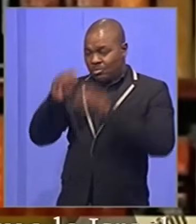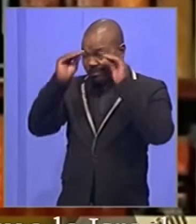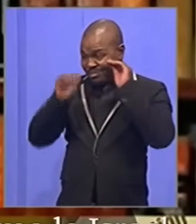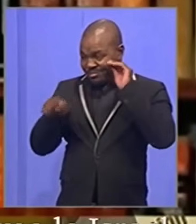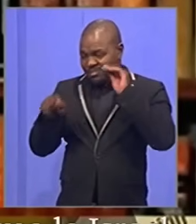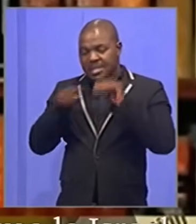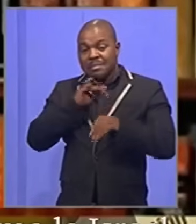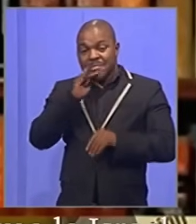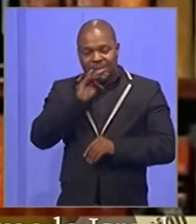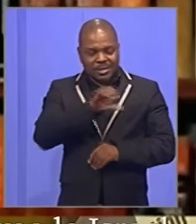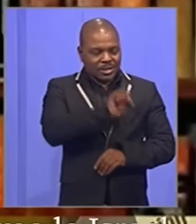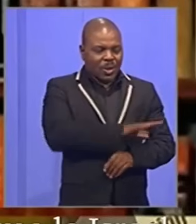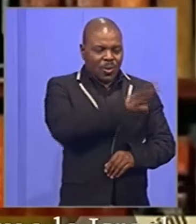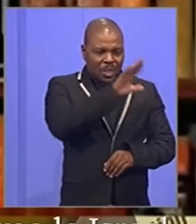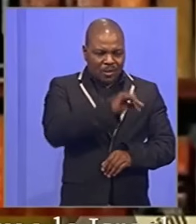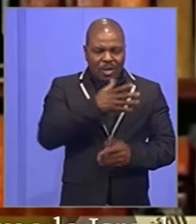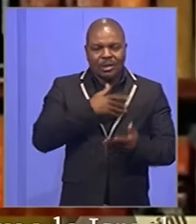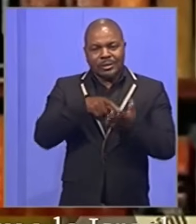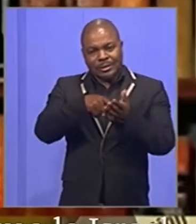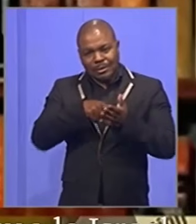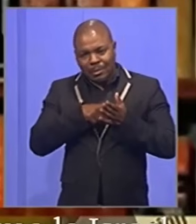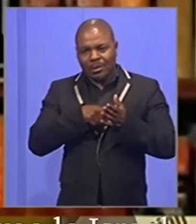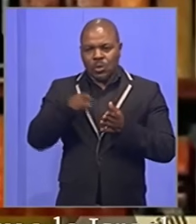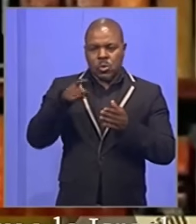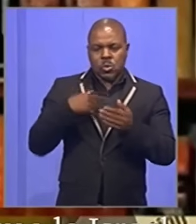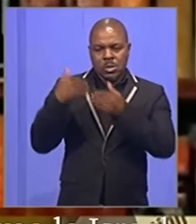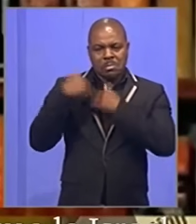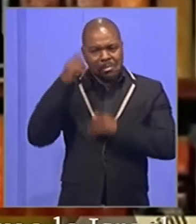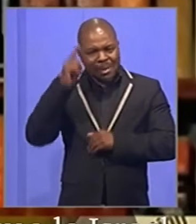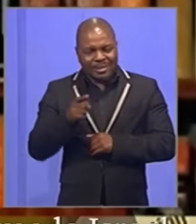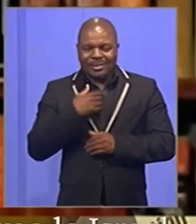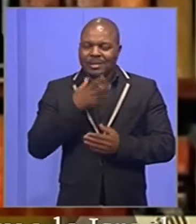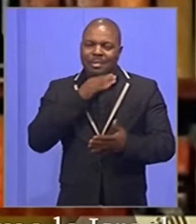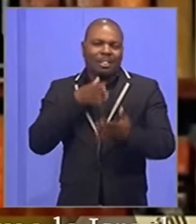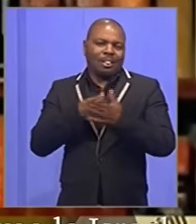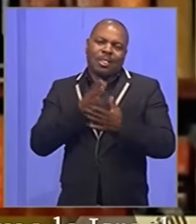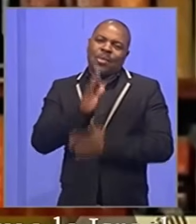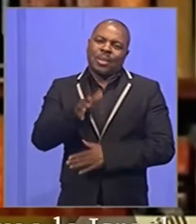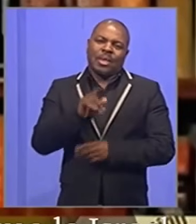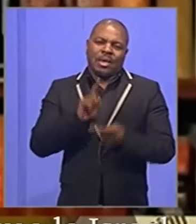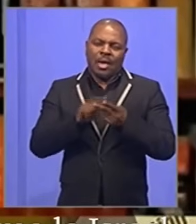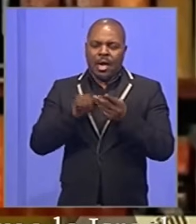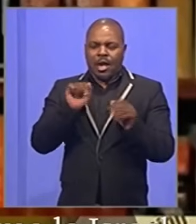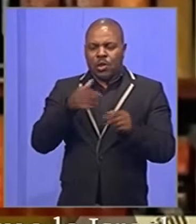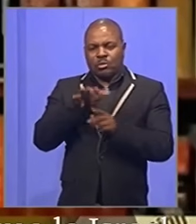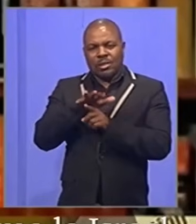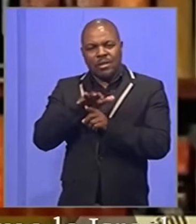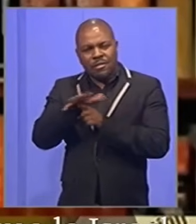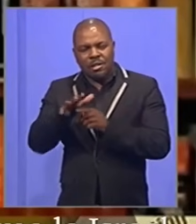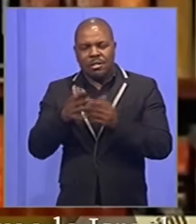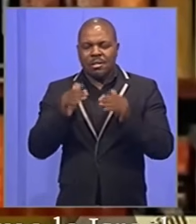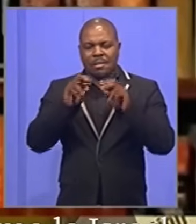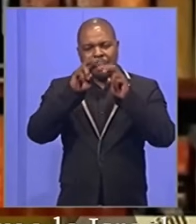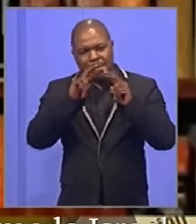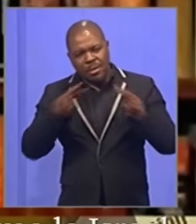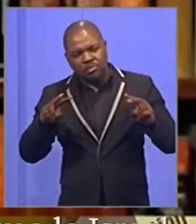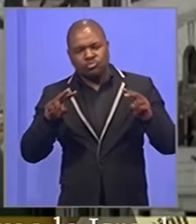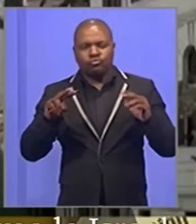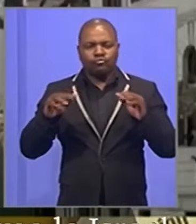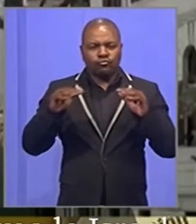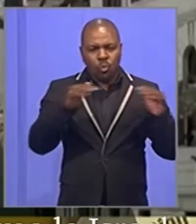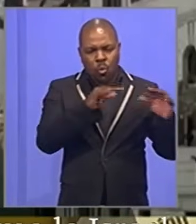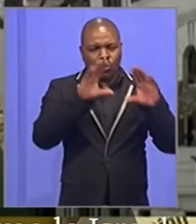our country's ability to demand accountability in the region and to influence a swift and peaceful resolution to this